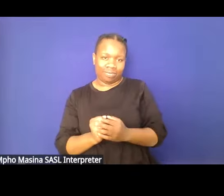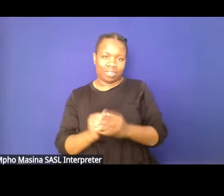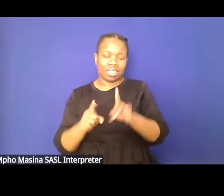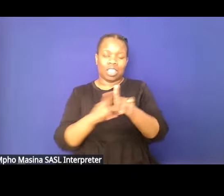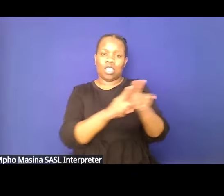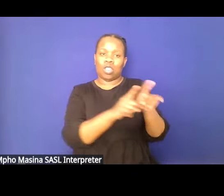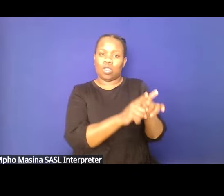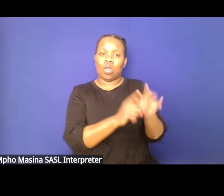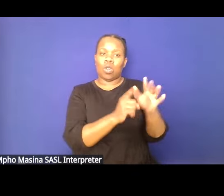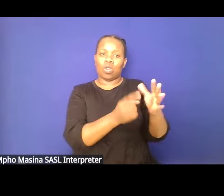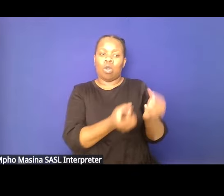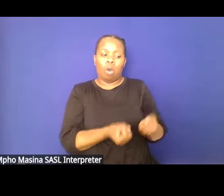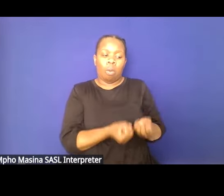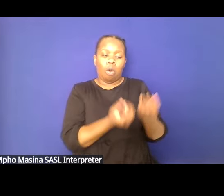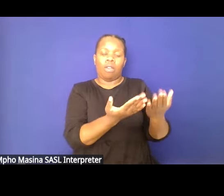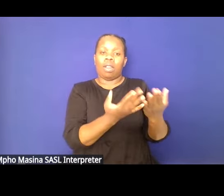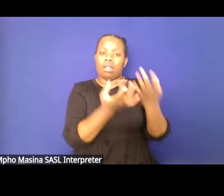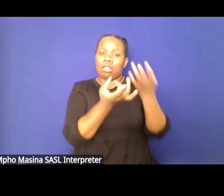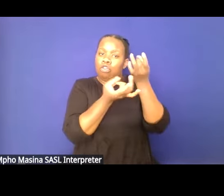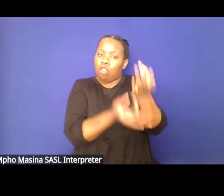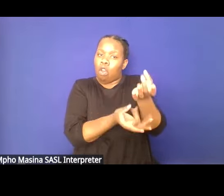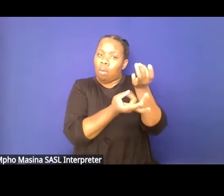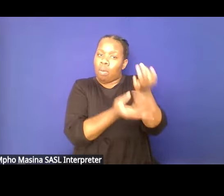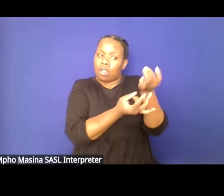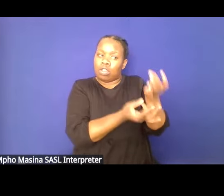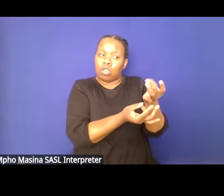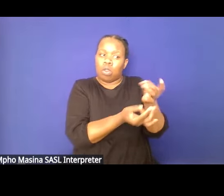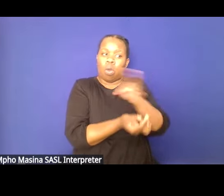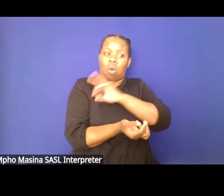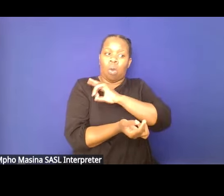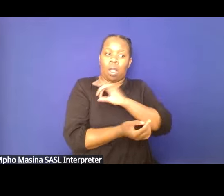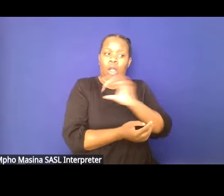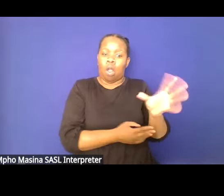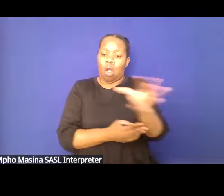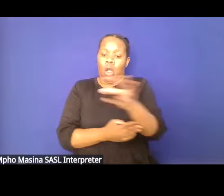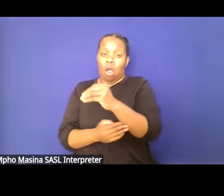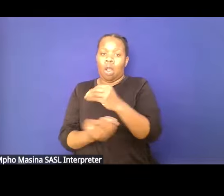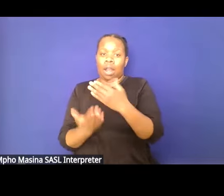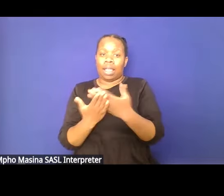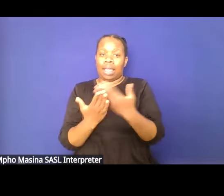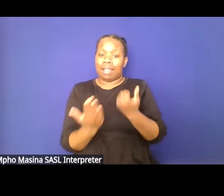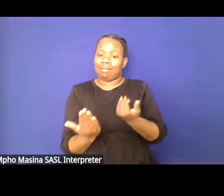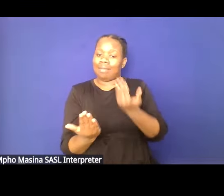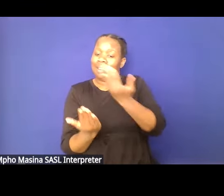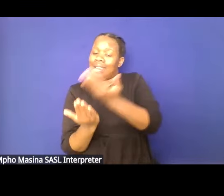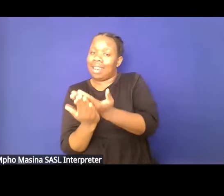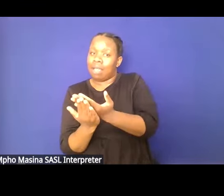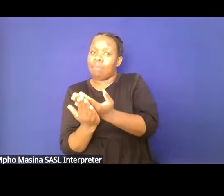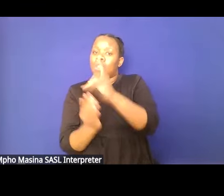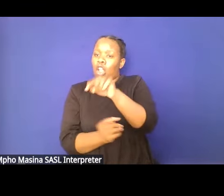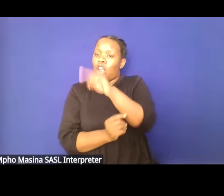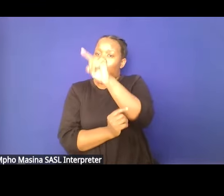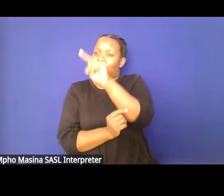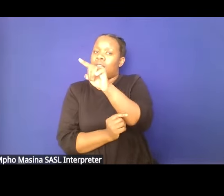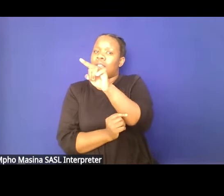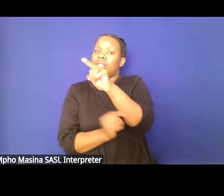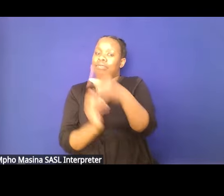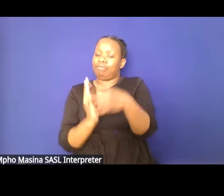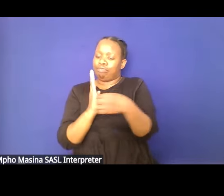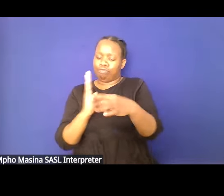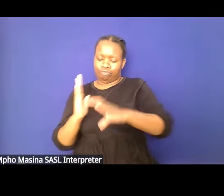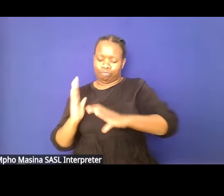provide information so everyone can claim the correct deductions with confidence